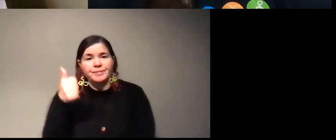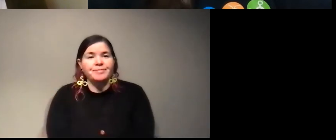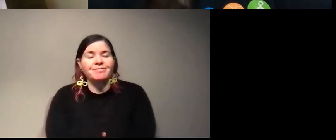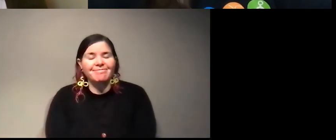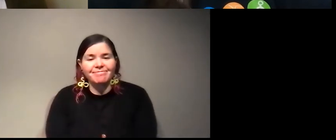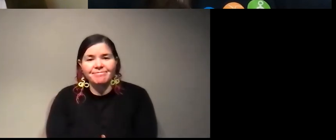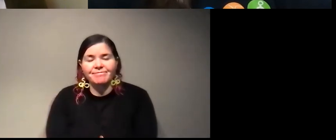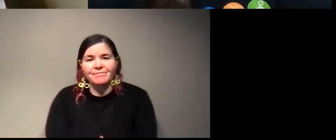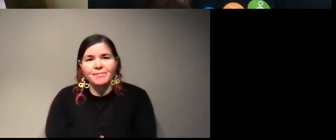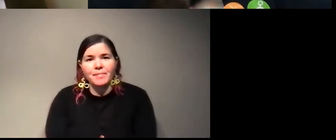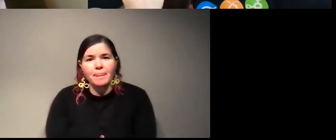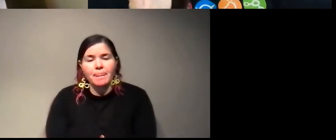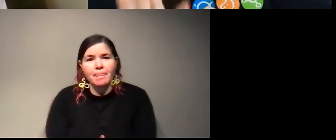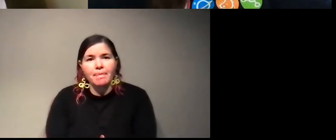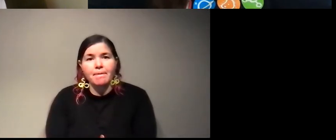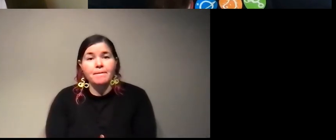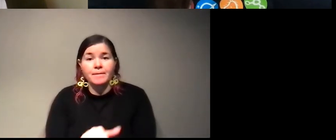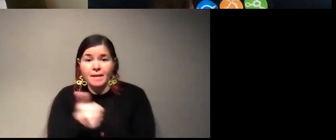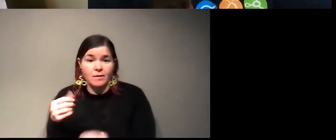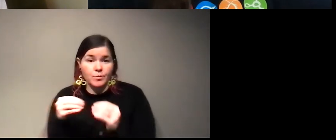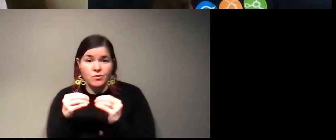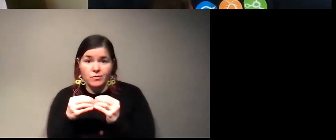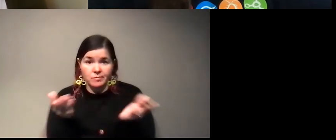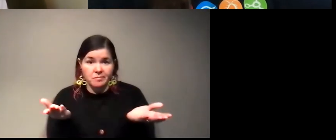as always. Anything else before we wrap up?